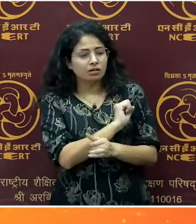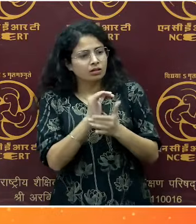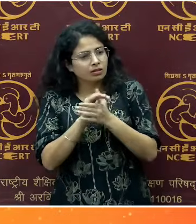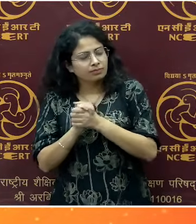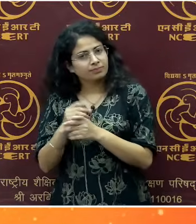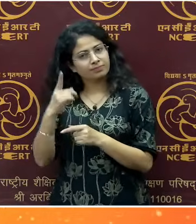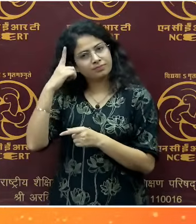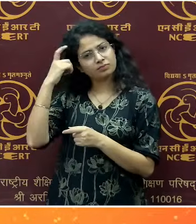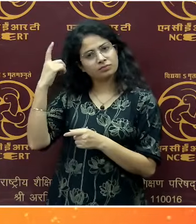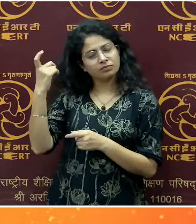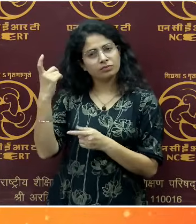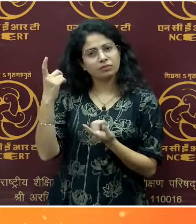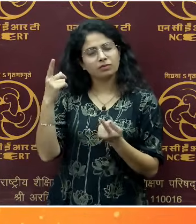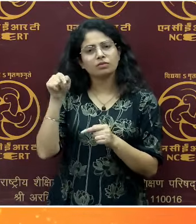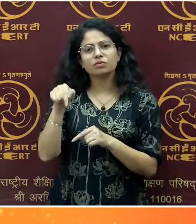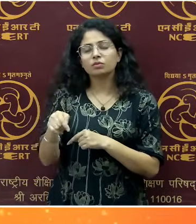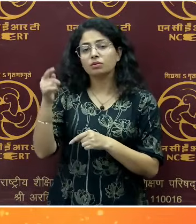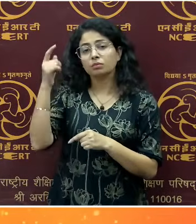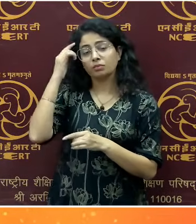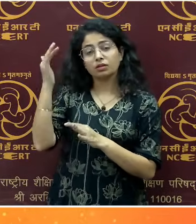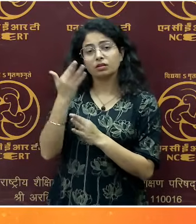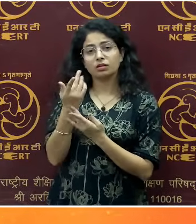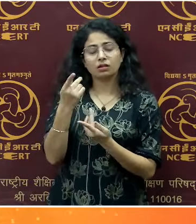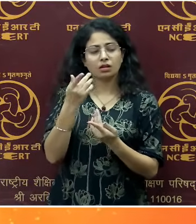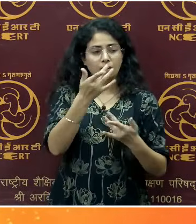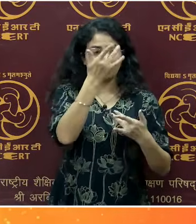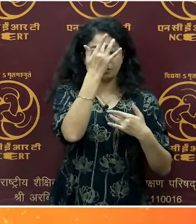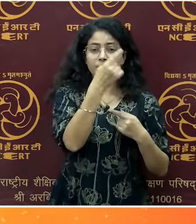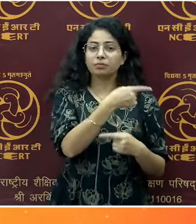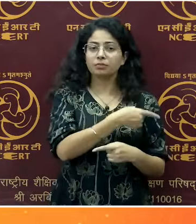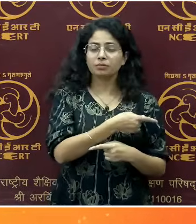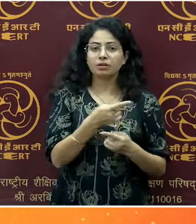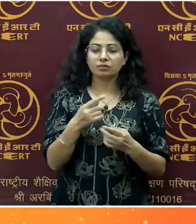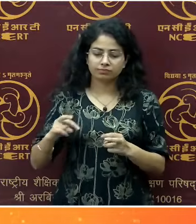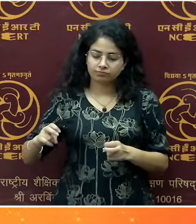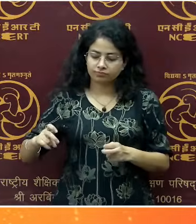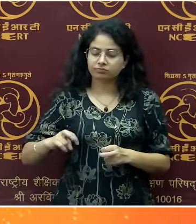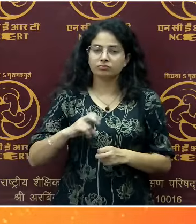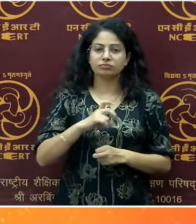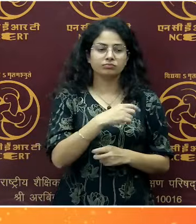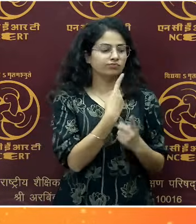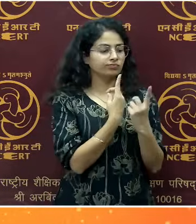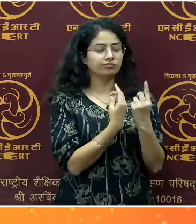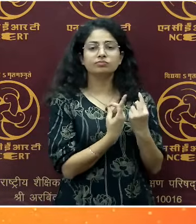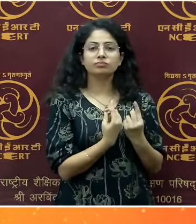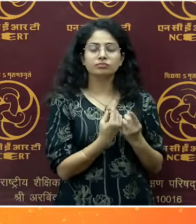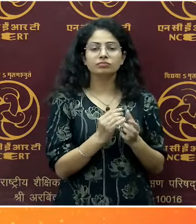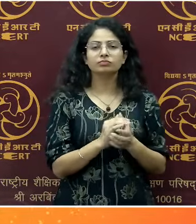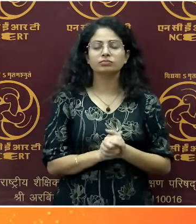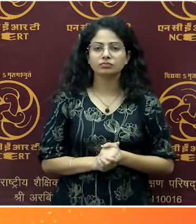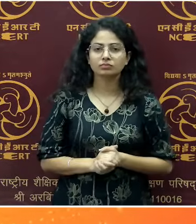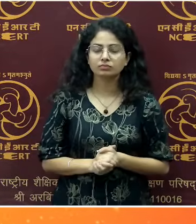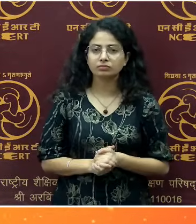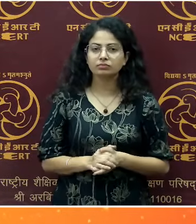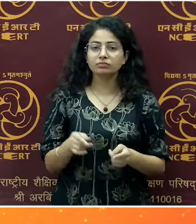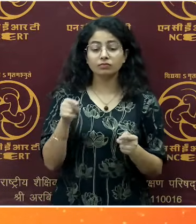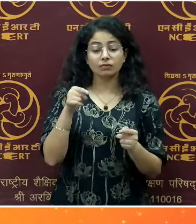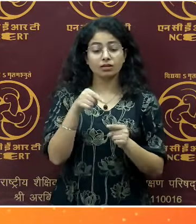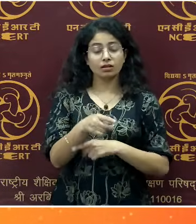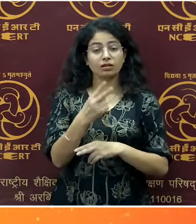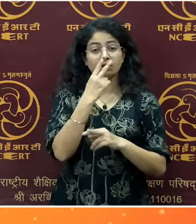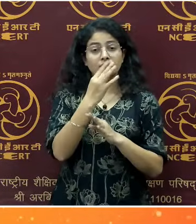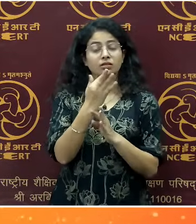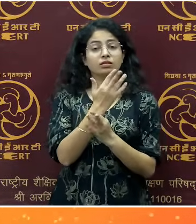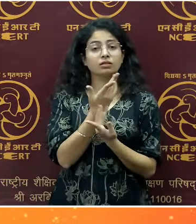worried. When they learned that the stag was unwell, they came to check on him. So here you can see in the